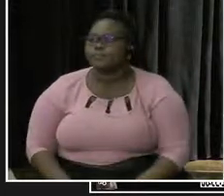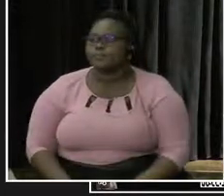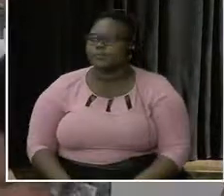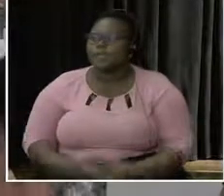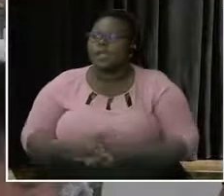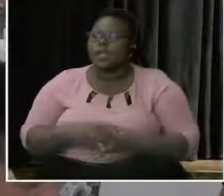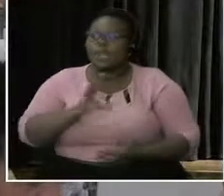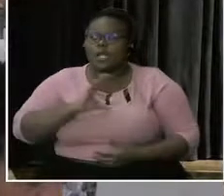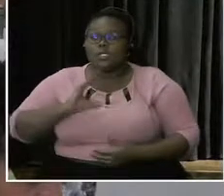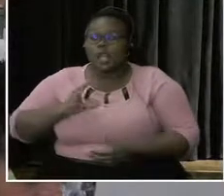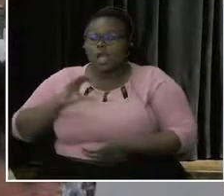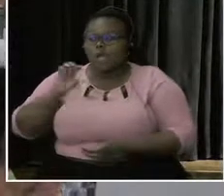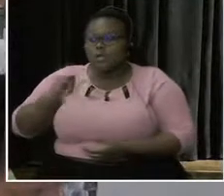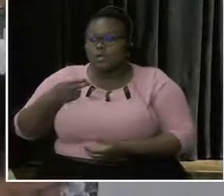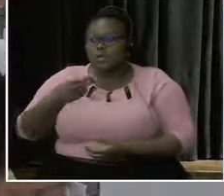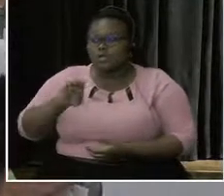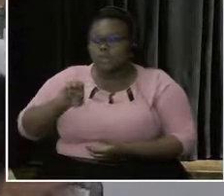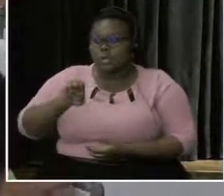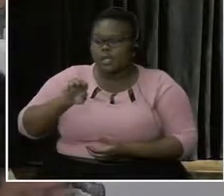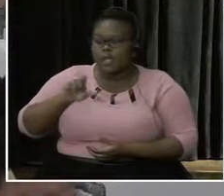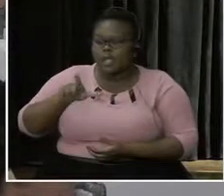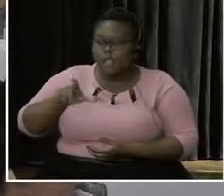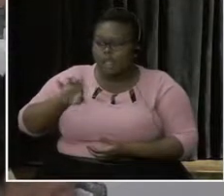you, Councillor Shelembe.